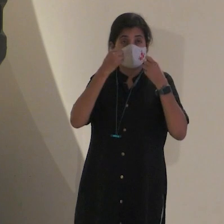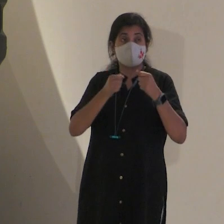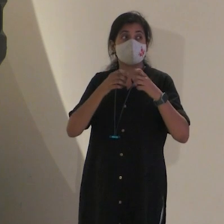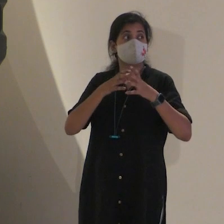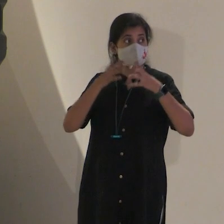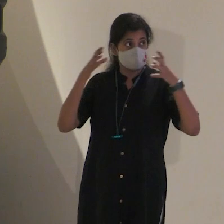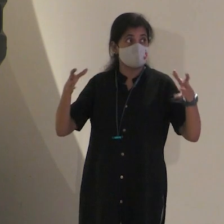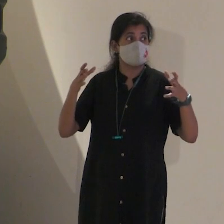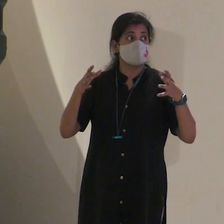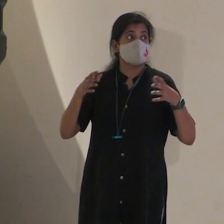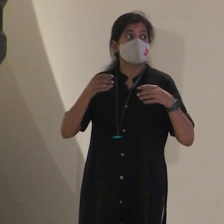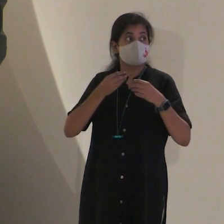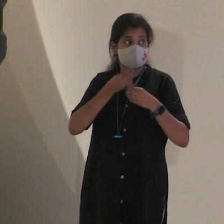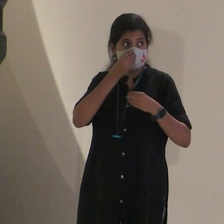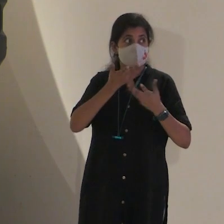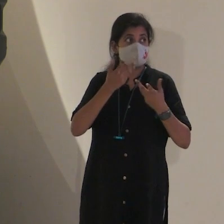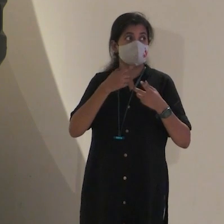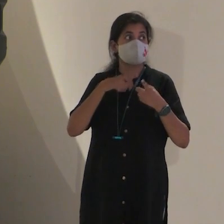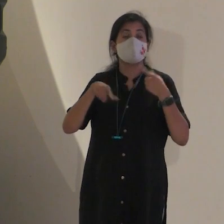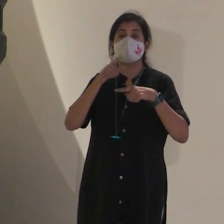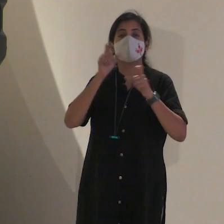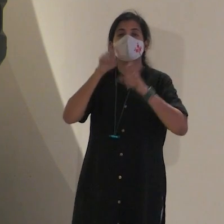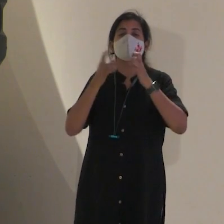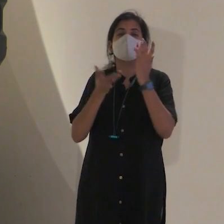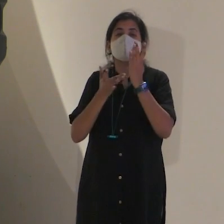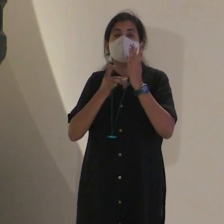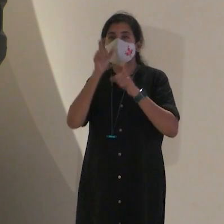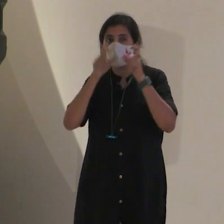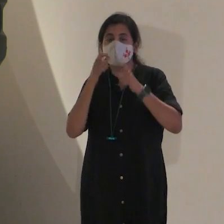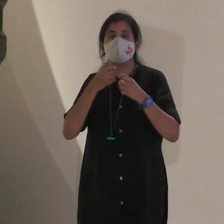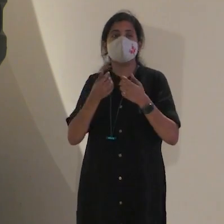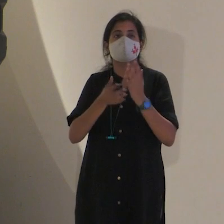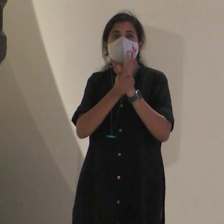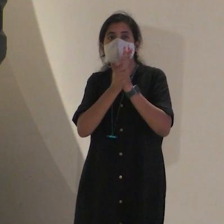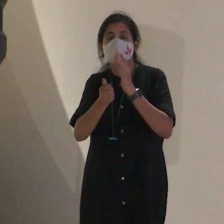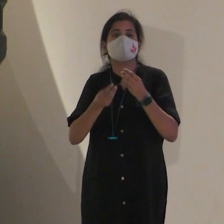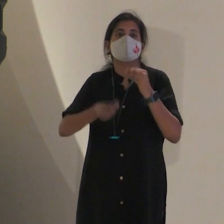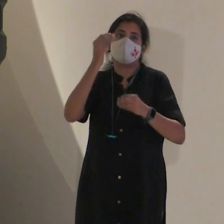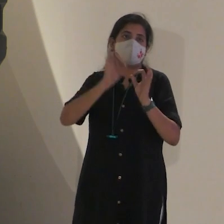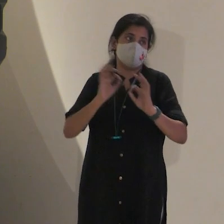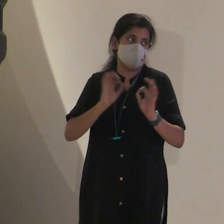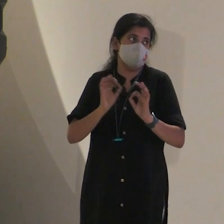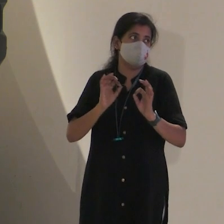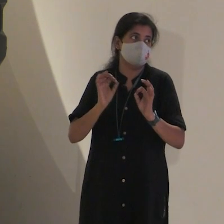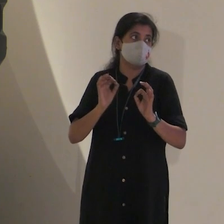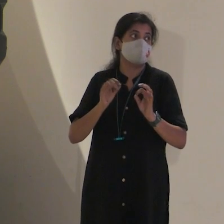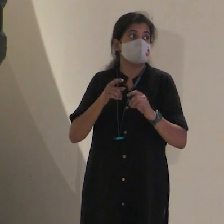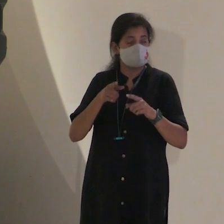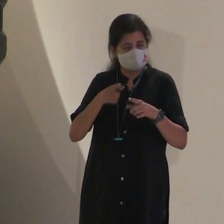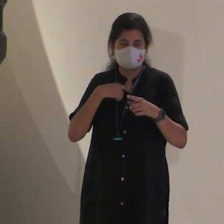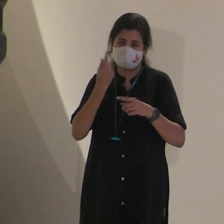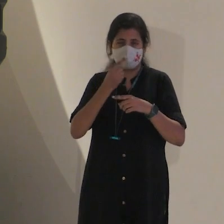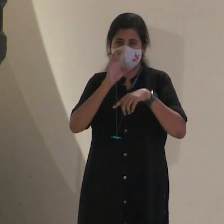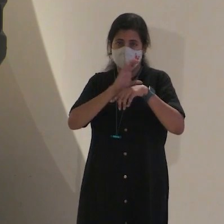It's not so easy because we don't have trained people, but I think it's really required, because not only in our churches but in